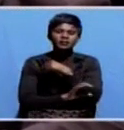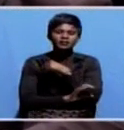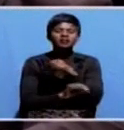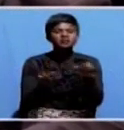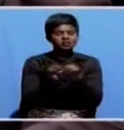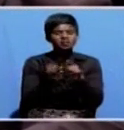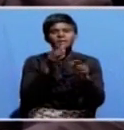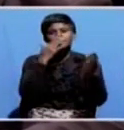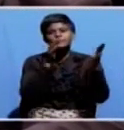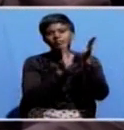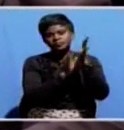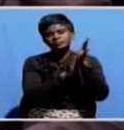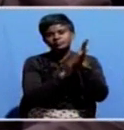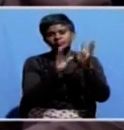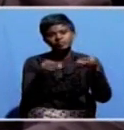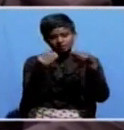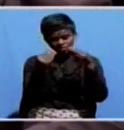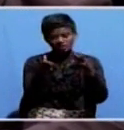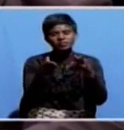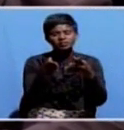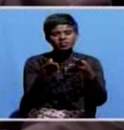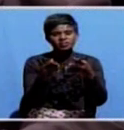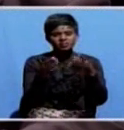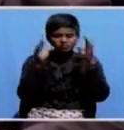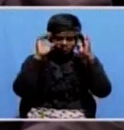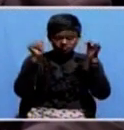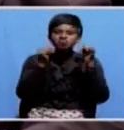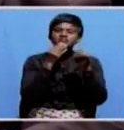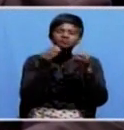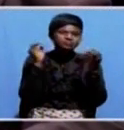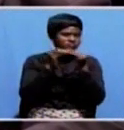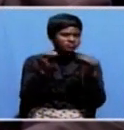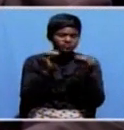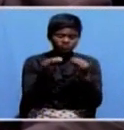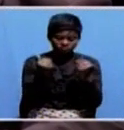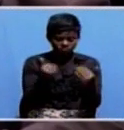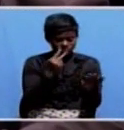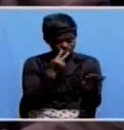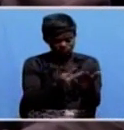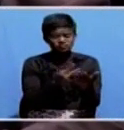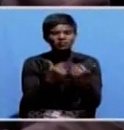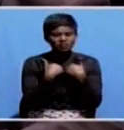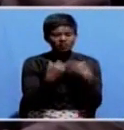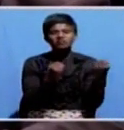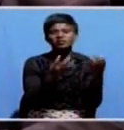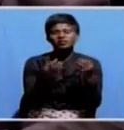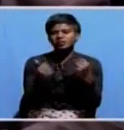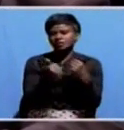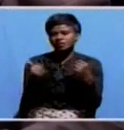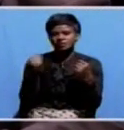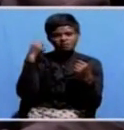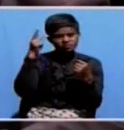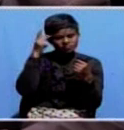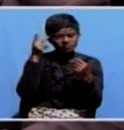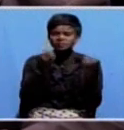should go to him. And even now, if you look at it, we have so many other political parties, so